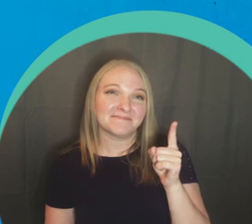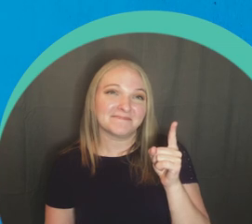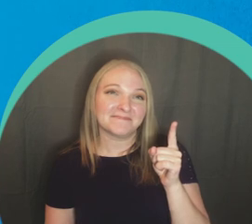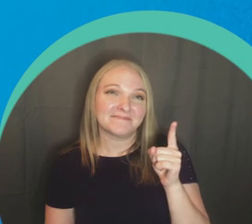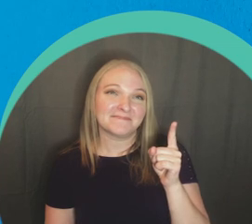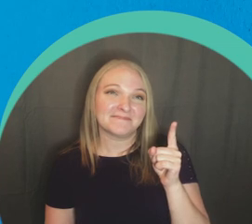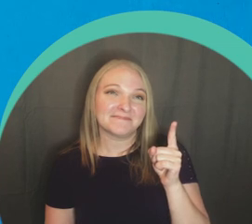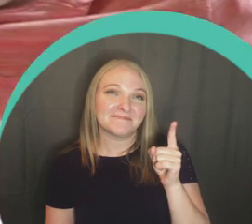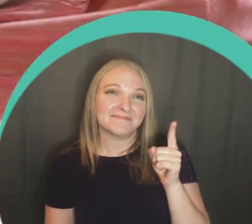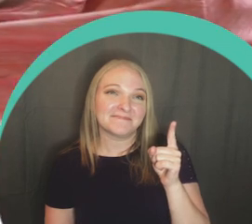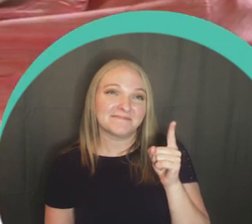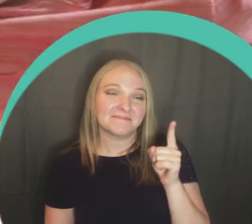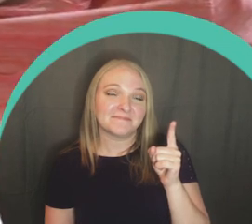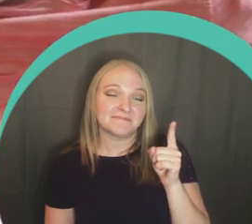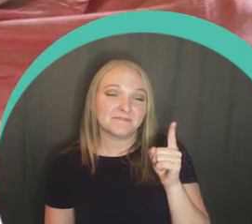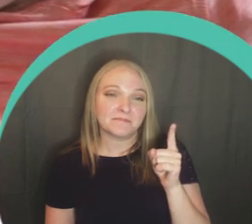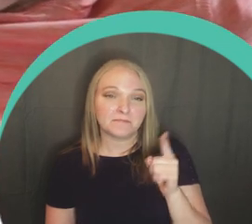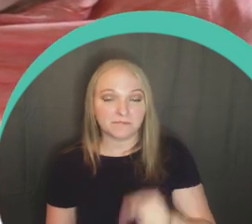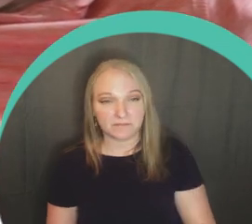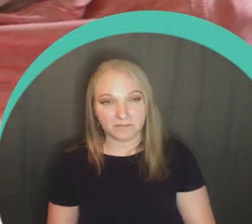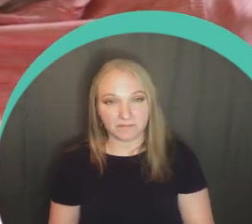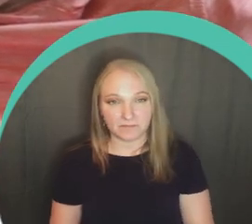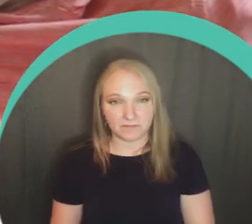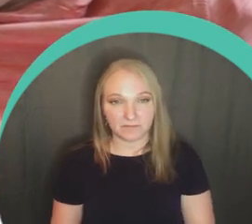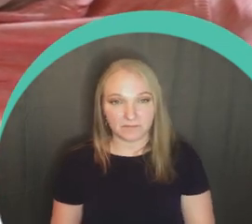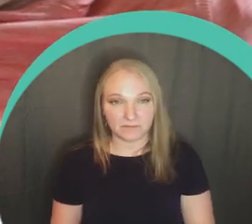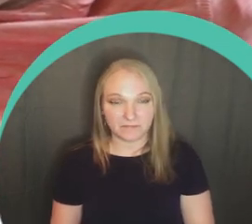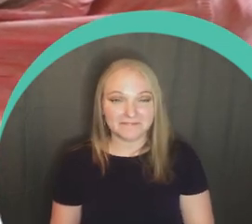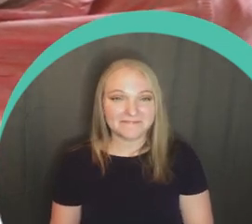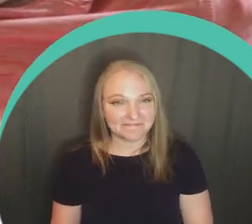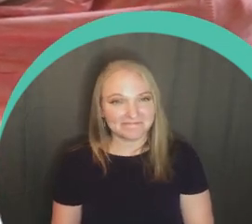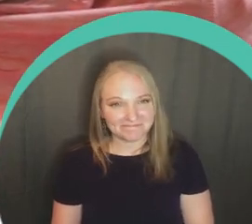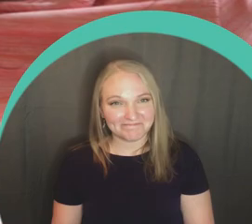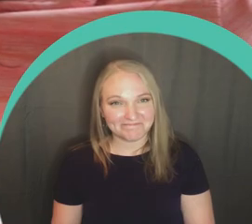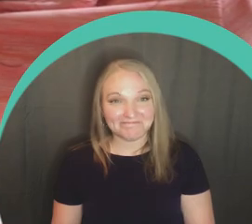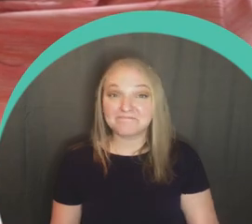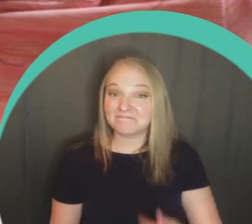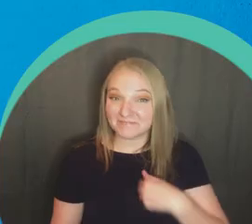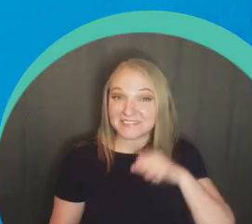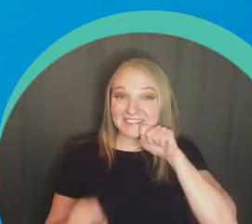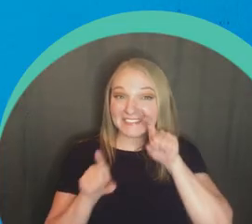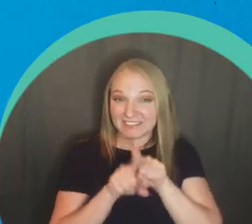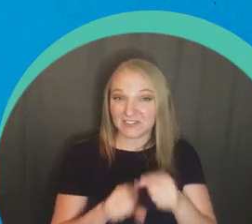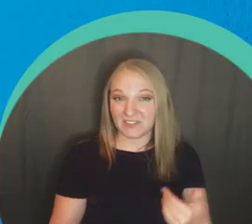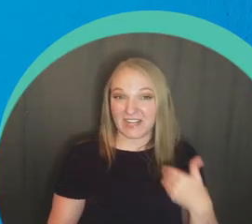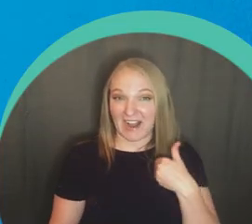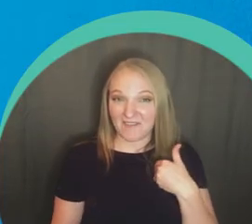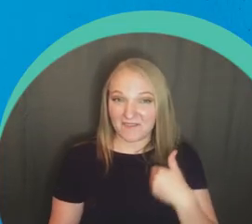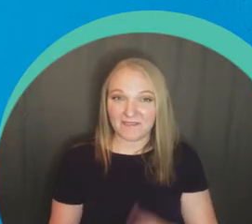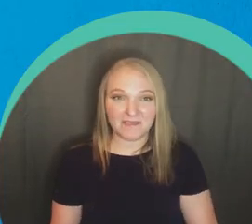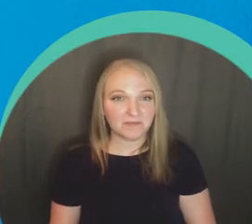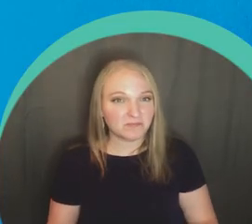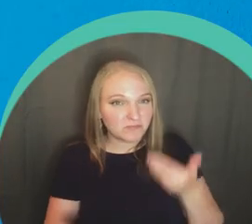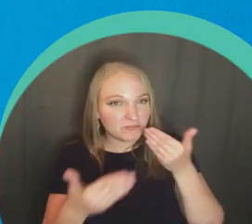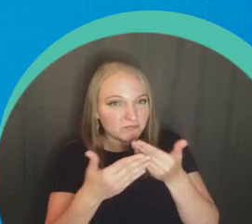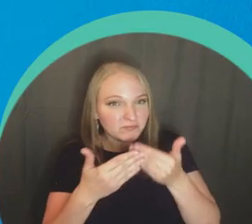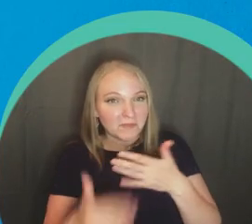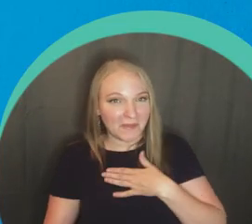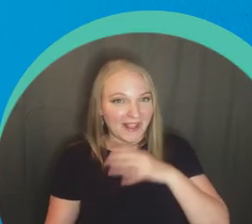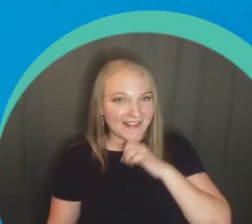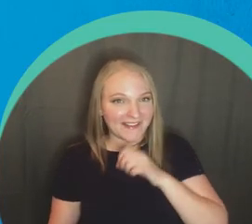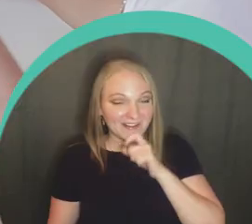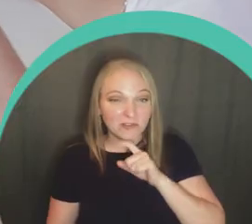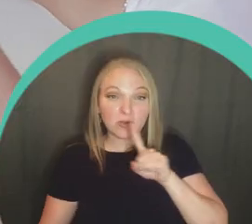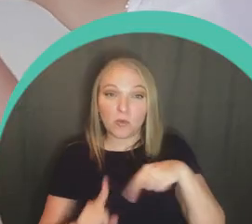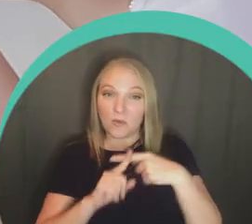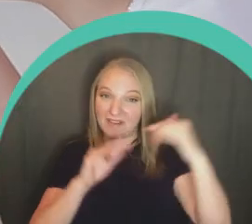Like Malaika, I have a sister very close to me in age. When we were kids, my sister